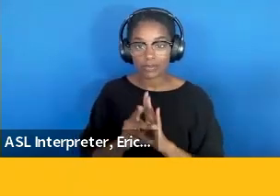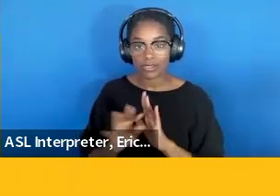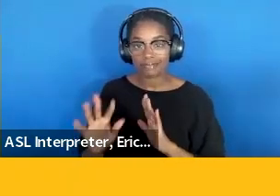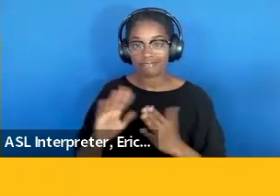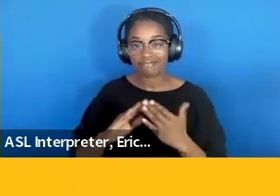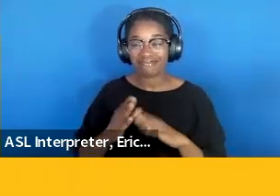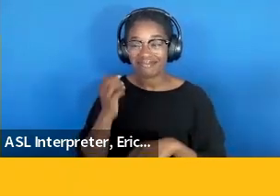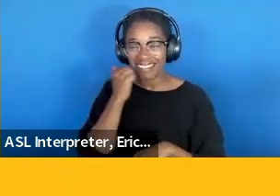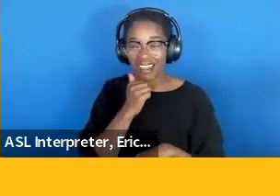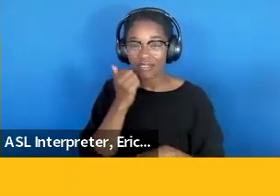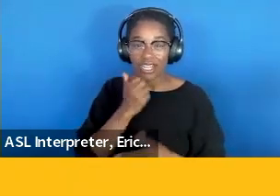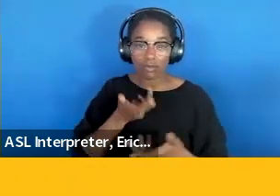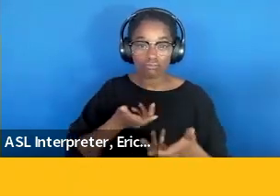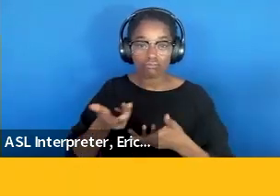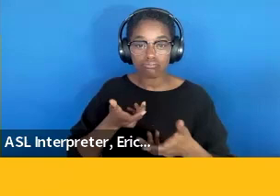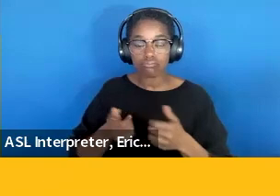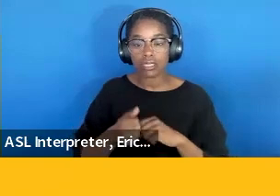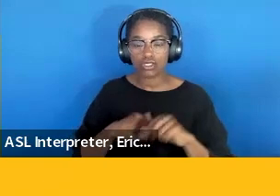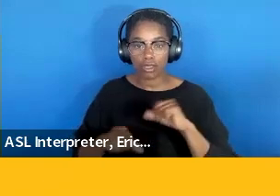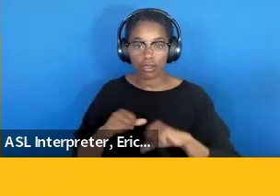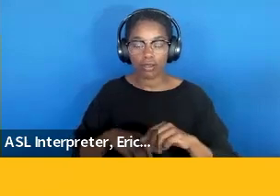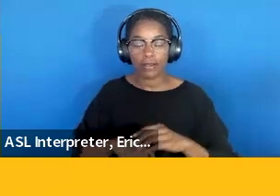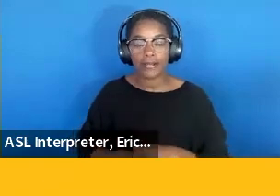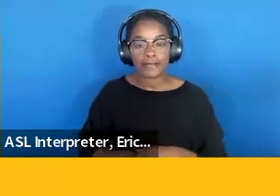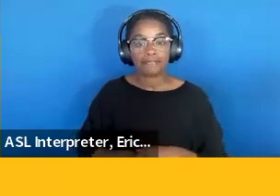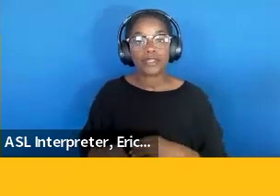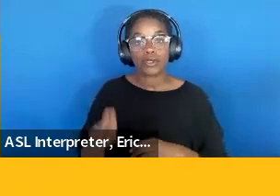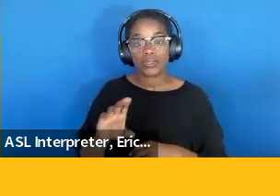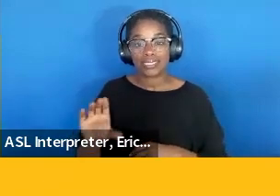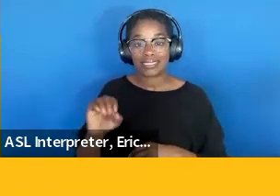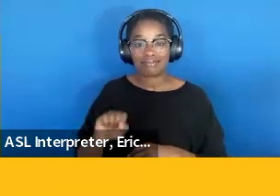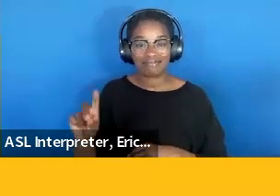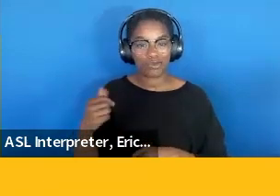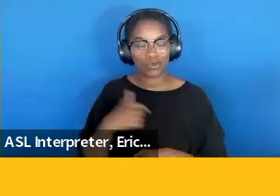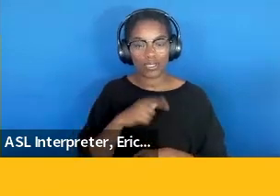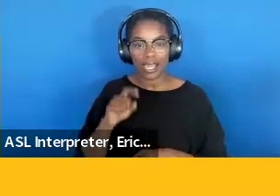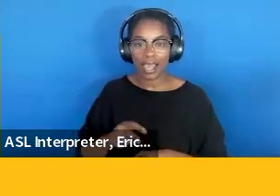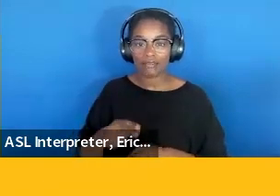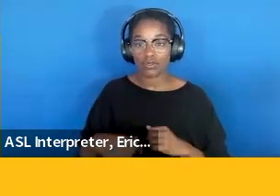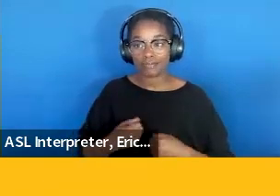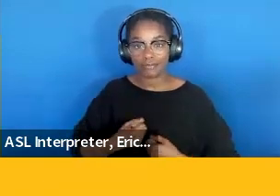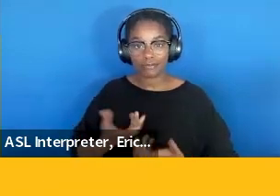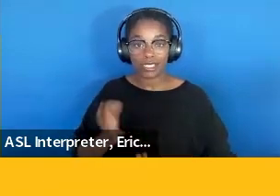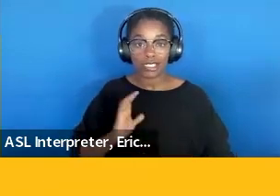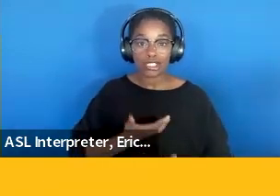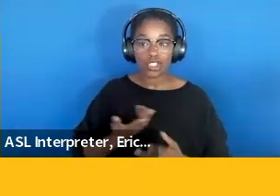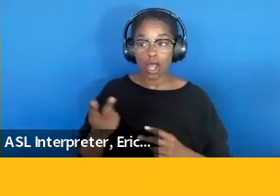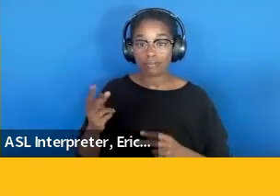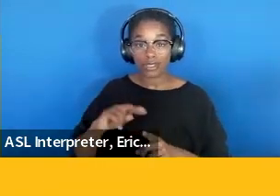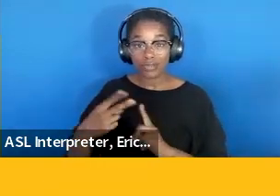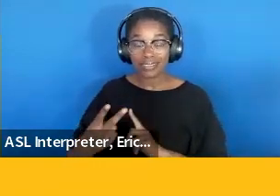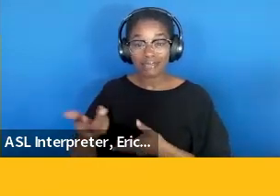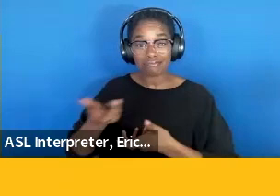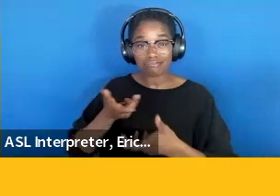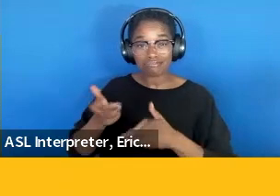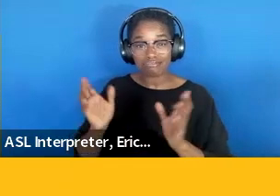everyday interactions with each other. At UC San Diego, we must express our views and engage in conversations about